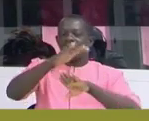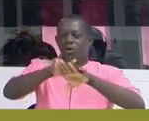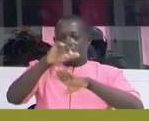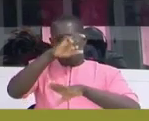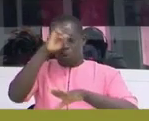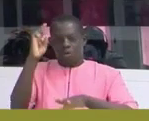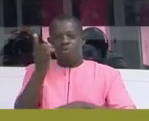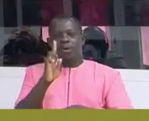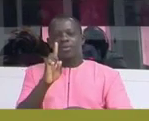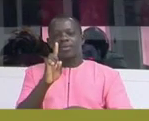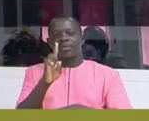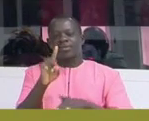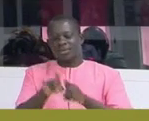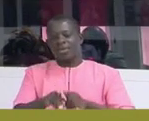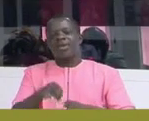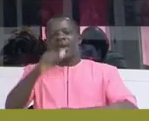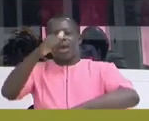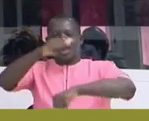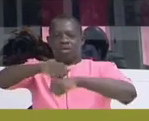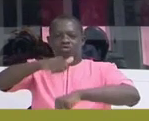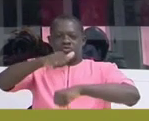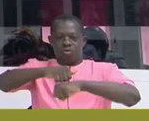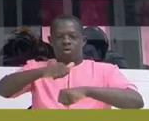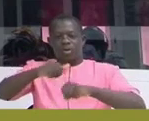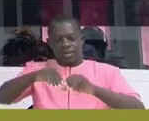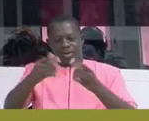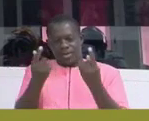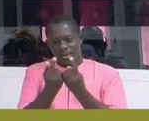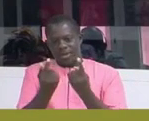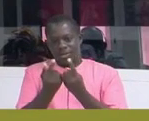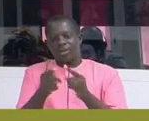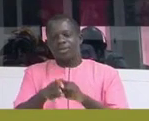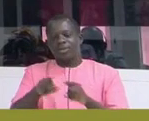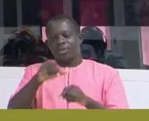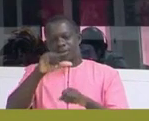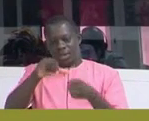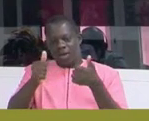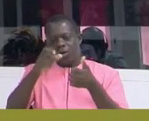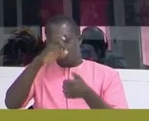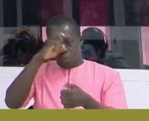it. Now we got into the work of the gravel.